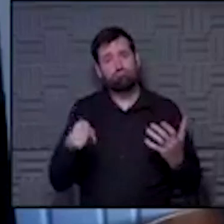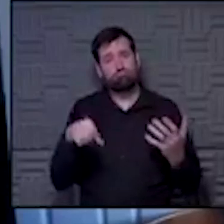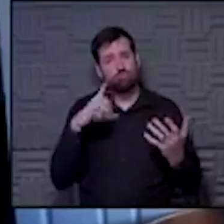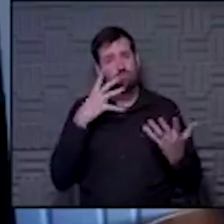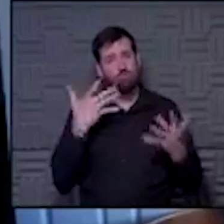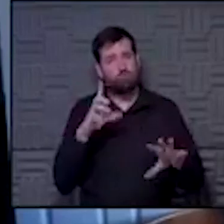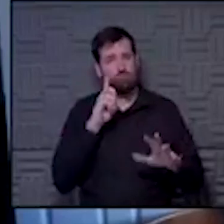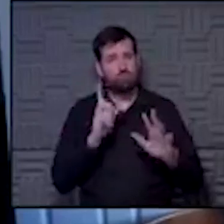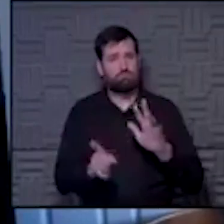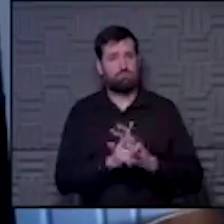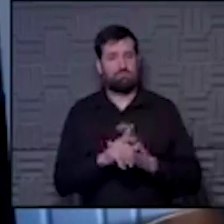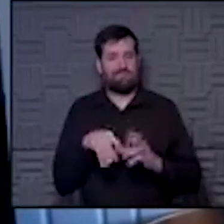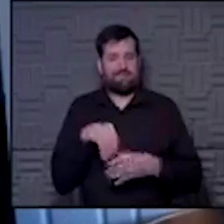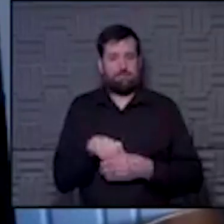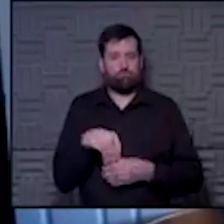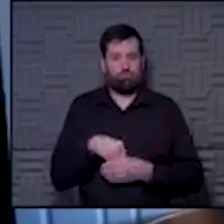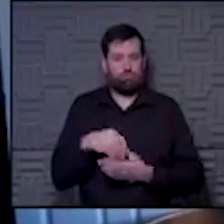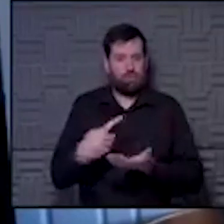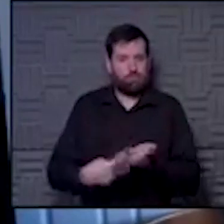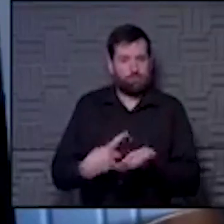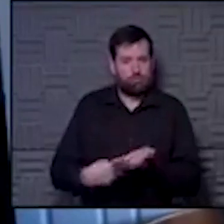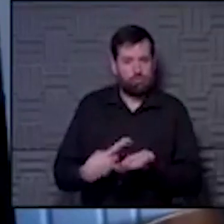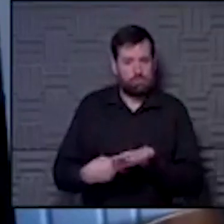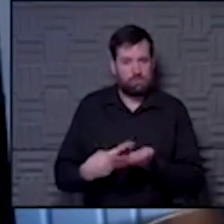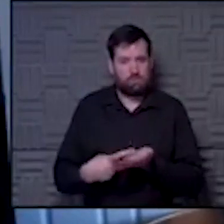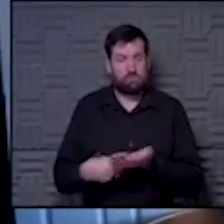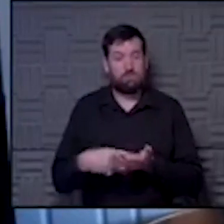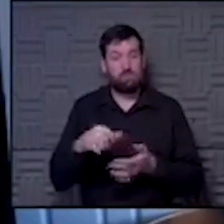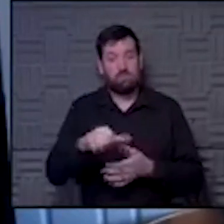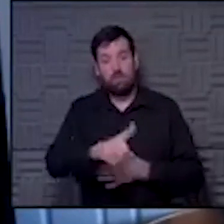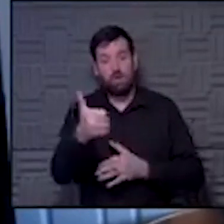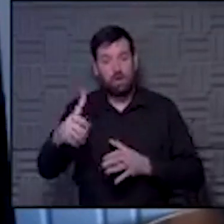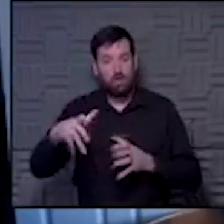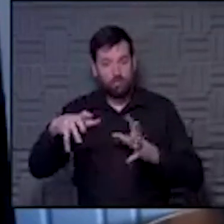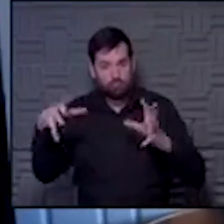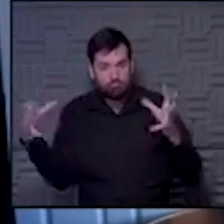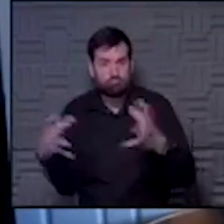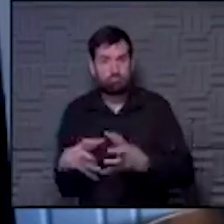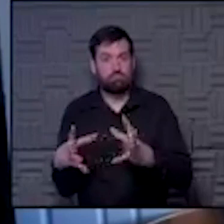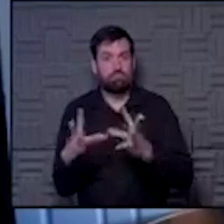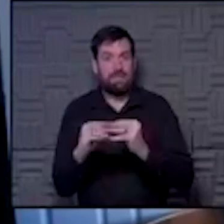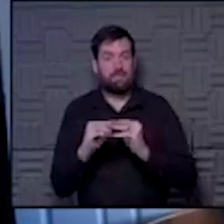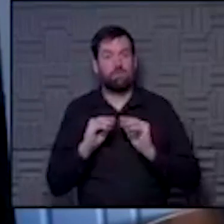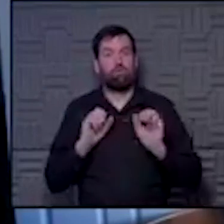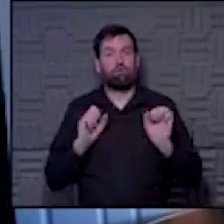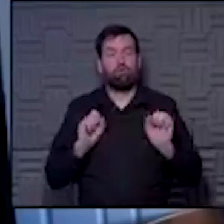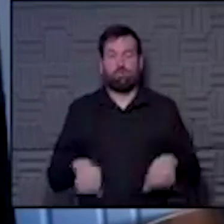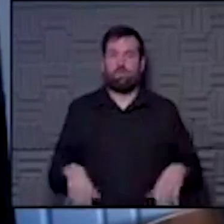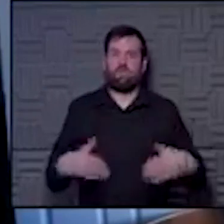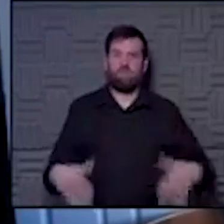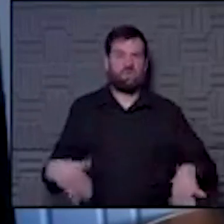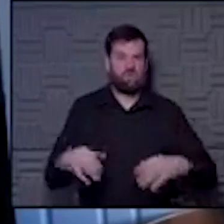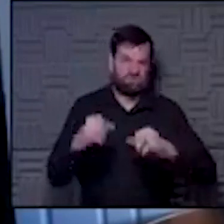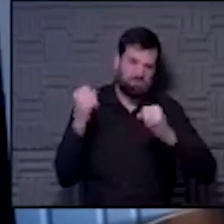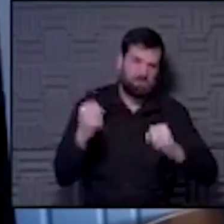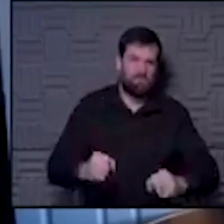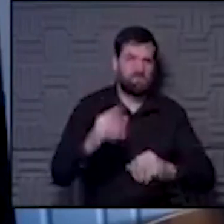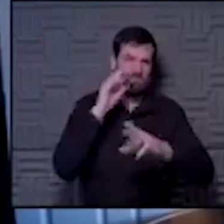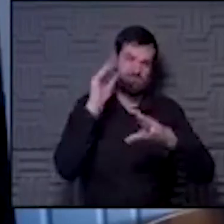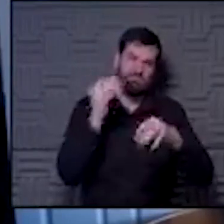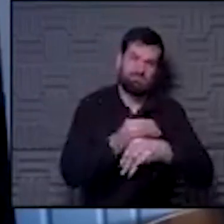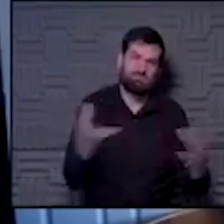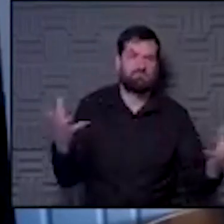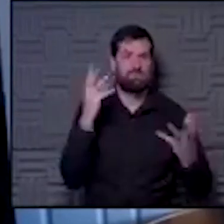our internal conversations, about how another round of these types of meetings could be powerful to help share information about